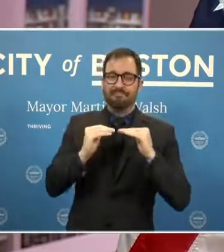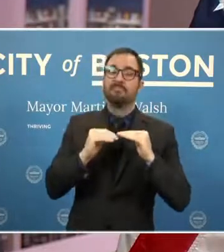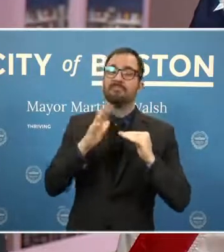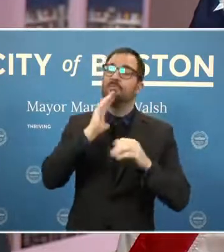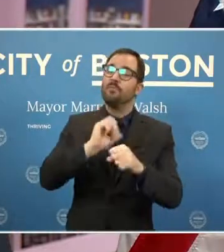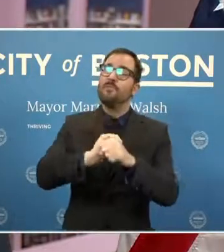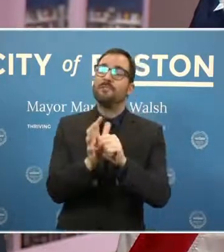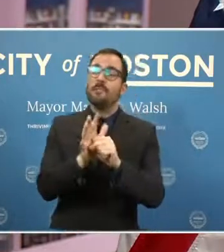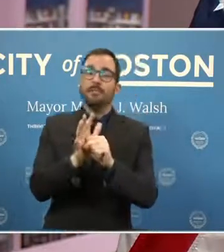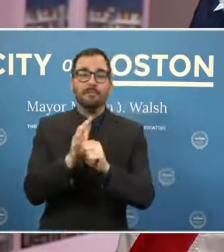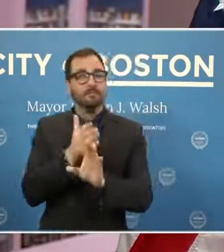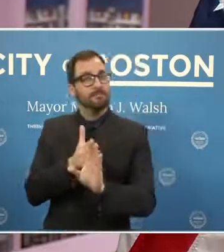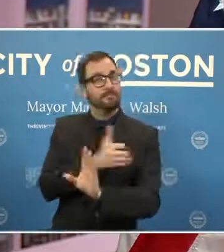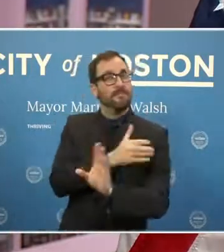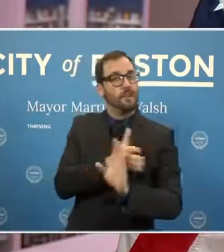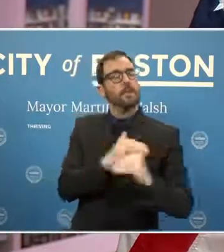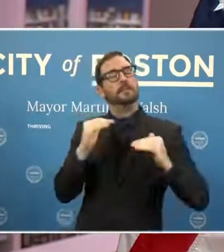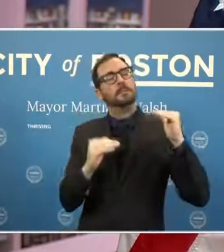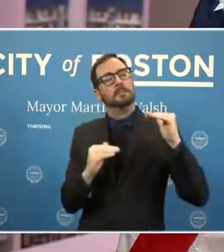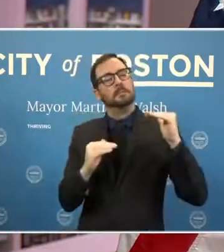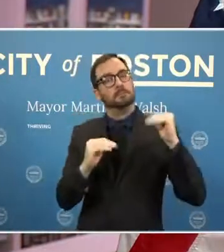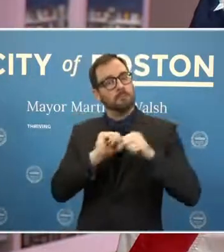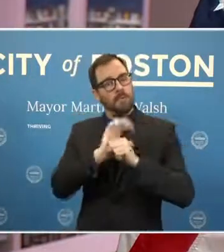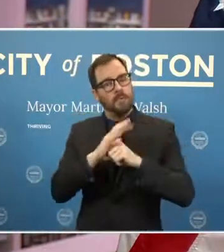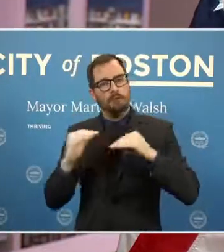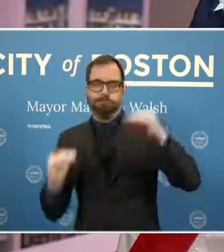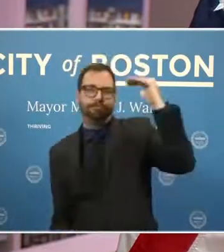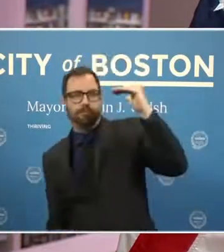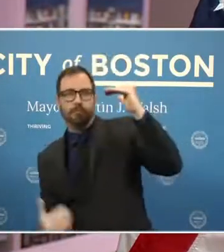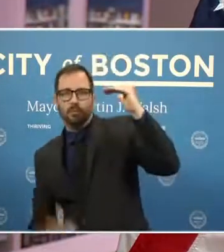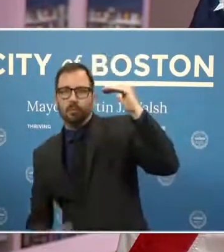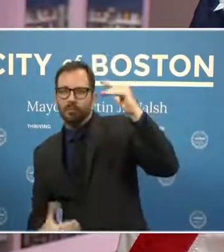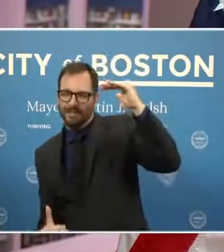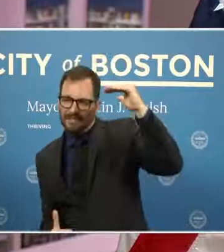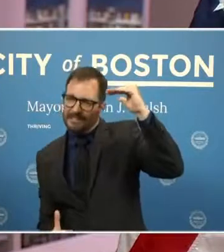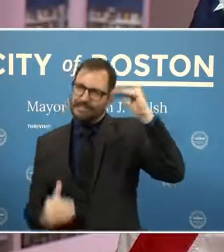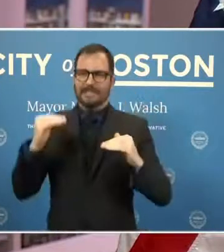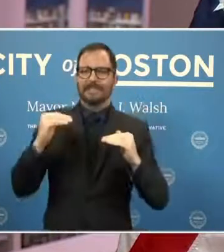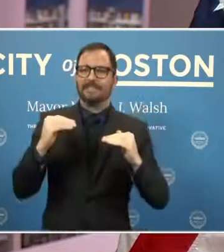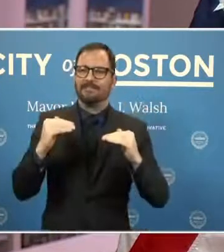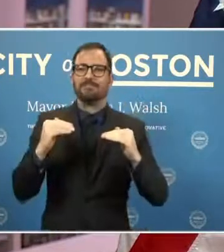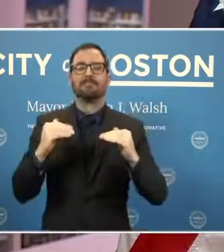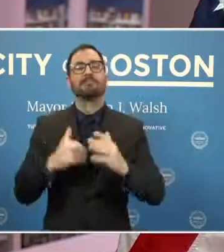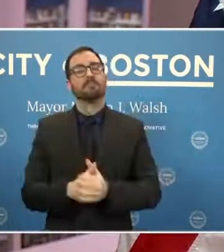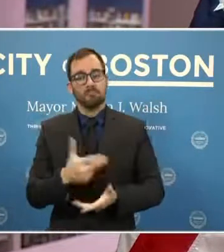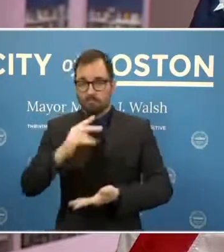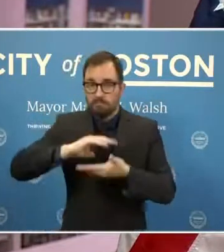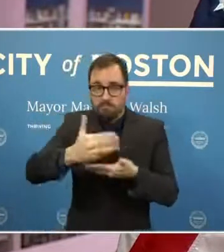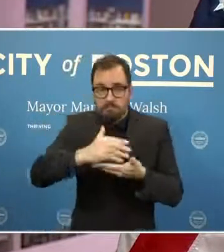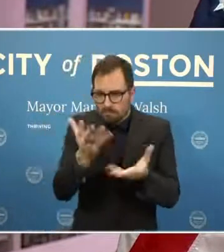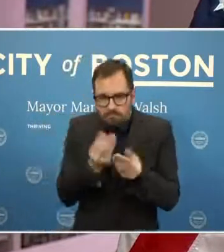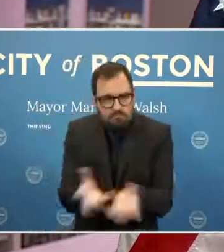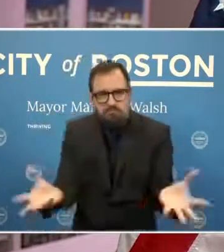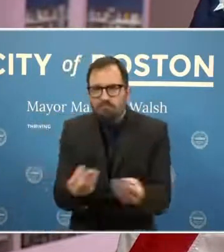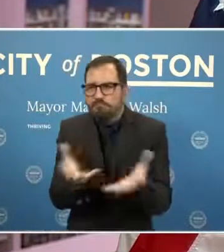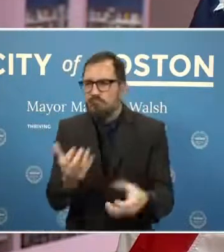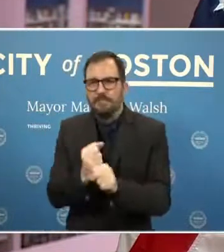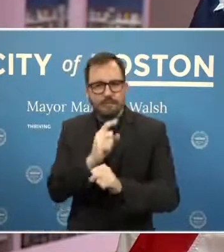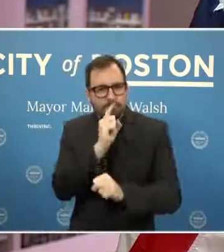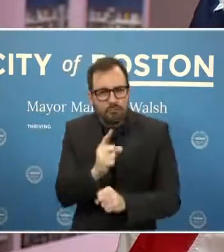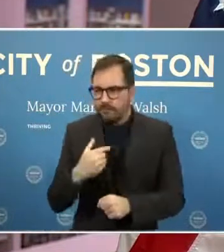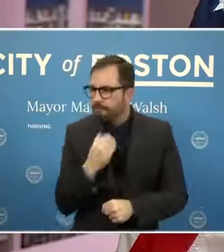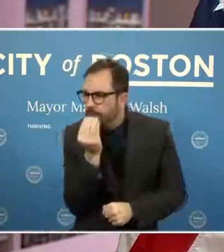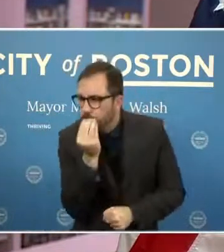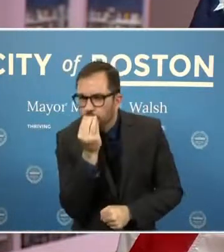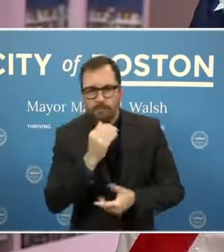family advocate in every school. We're expanding our food, clothing, and housing supports. And we're building and modernizing schools all across the